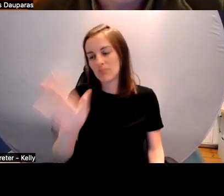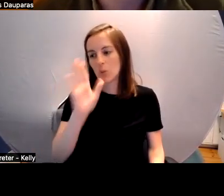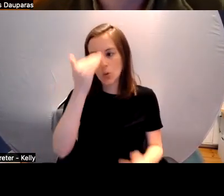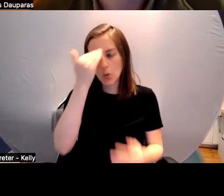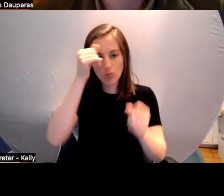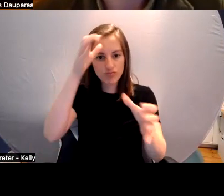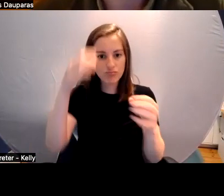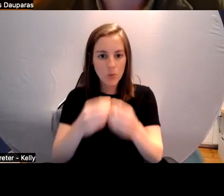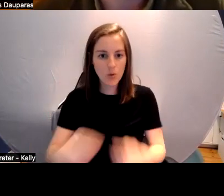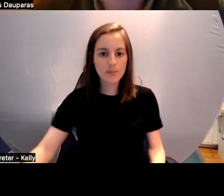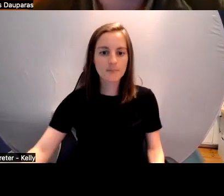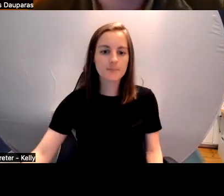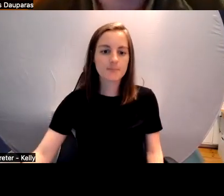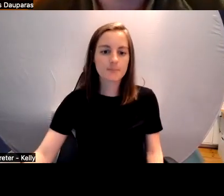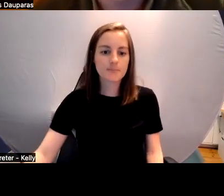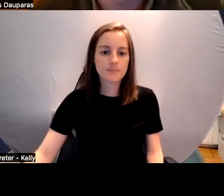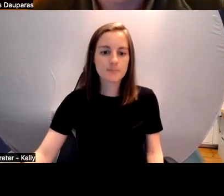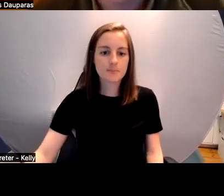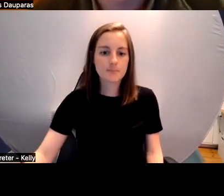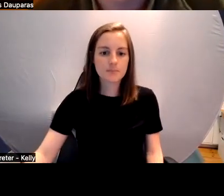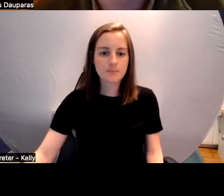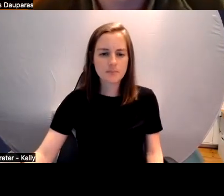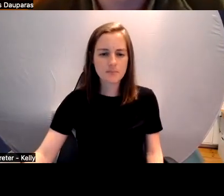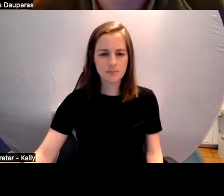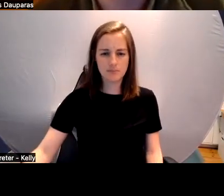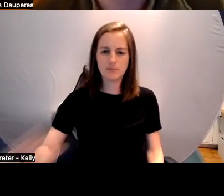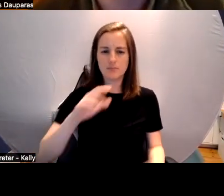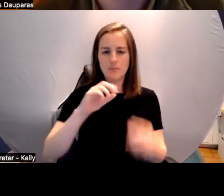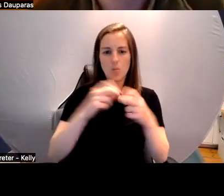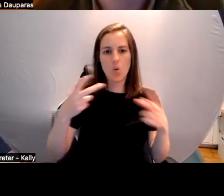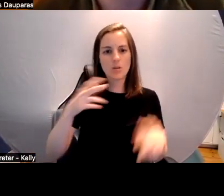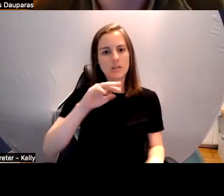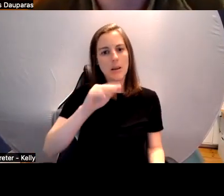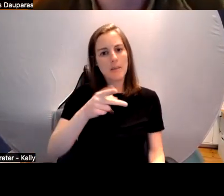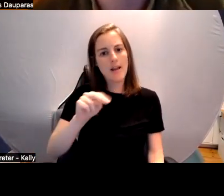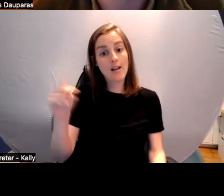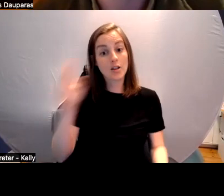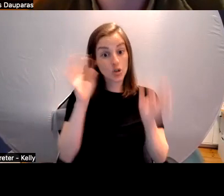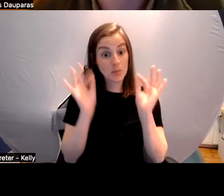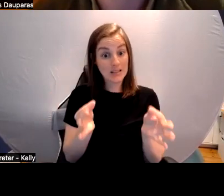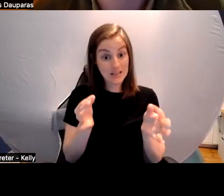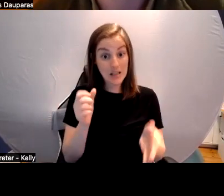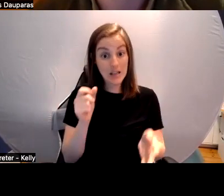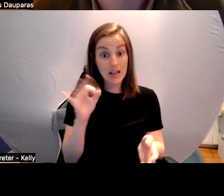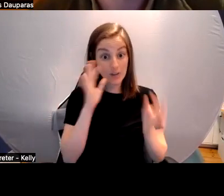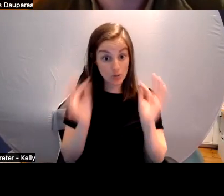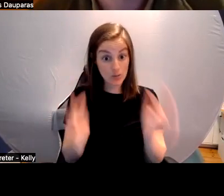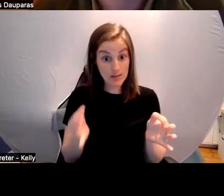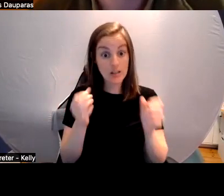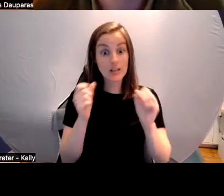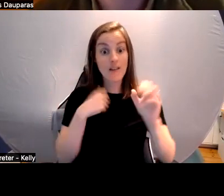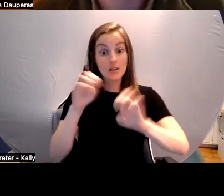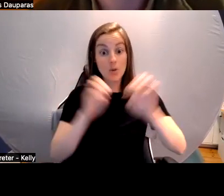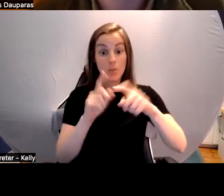Someone else asking, if I'm not mistaken, ProteinMPNN is deterministic. If so, have you experimented with decoding orders, a significant parameter to affect predictions? For instance,